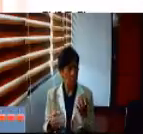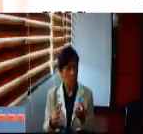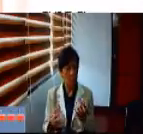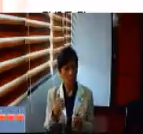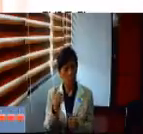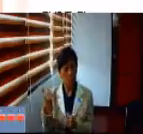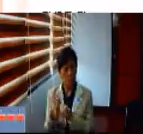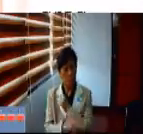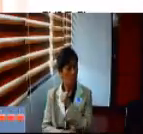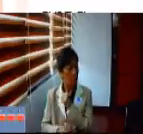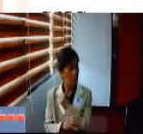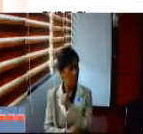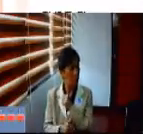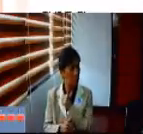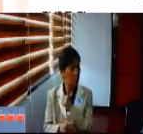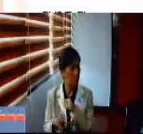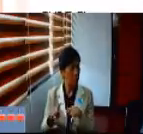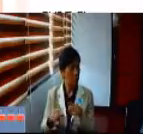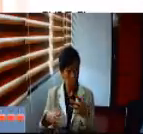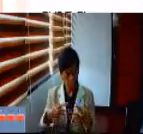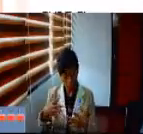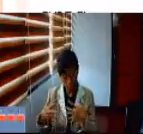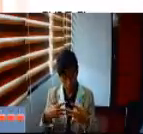But whether